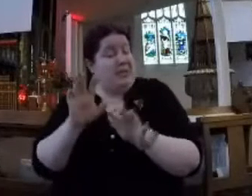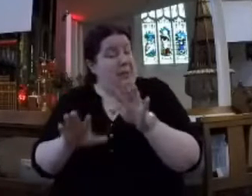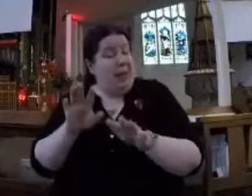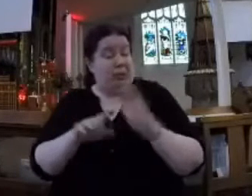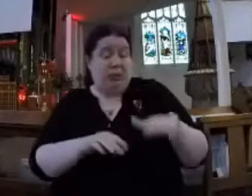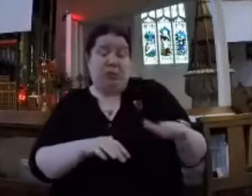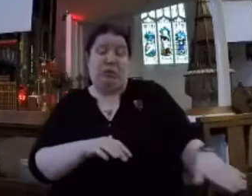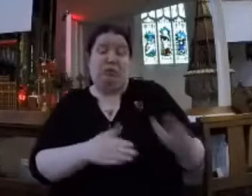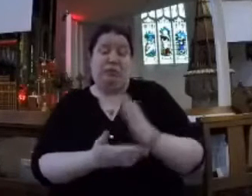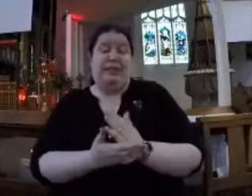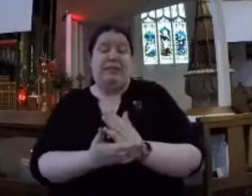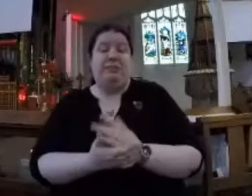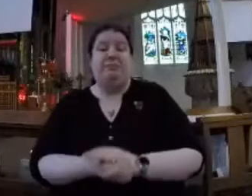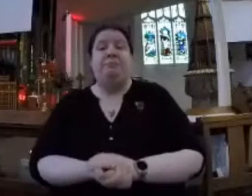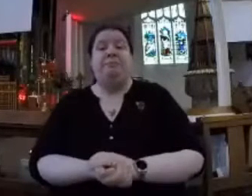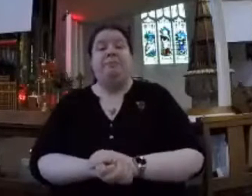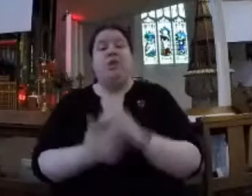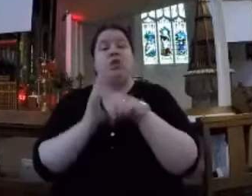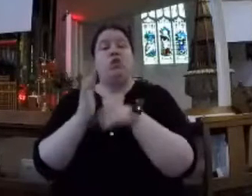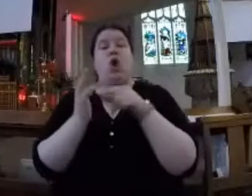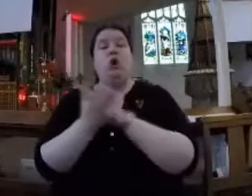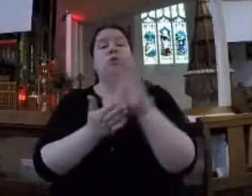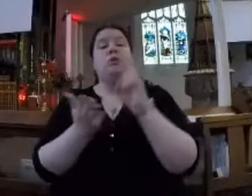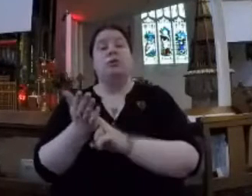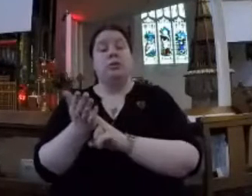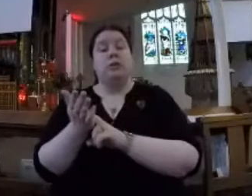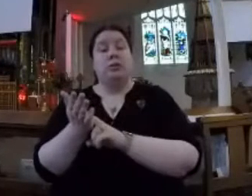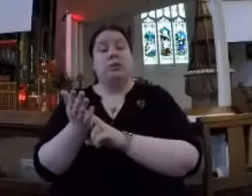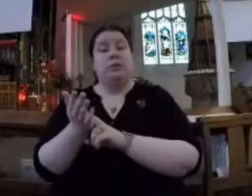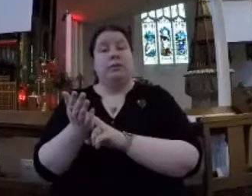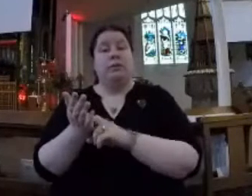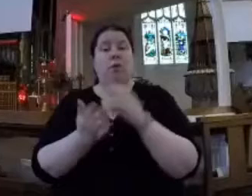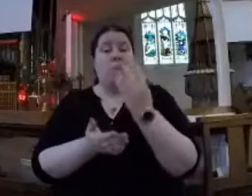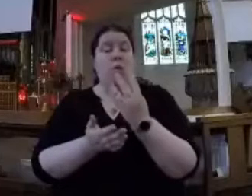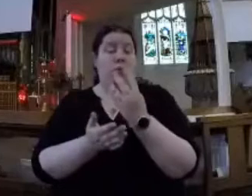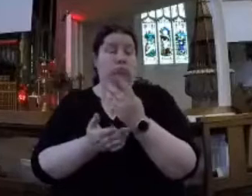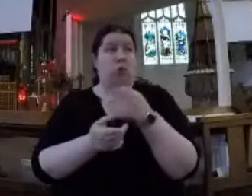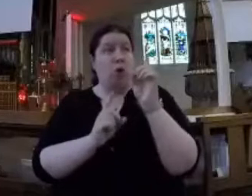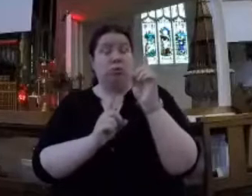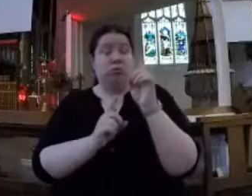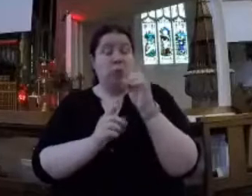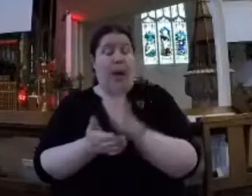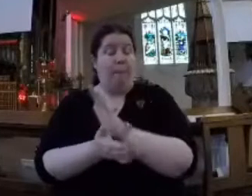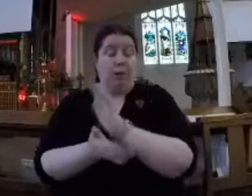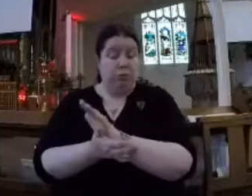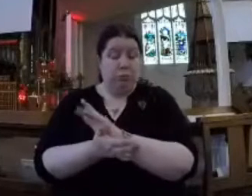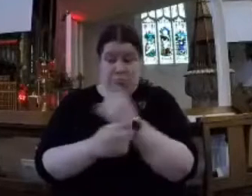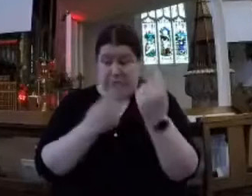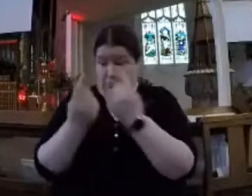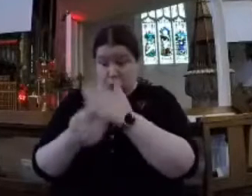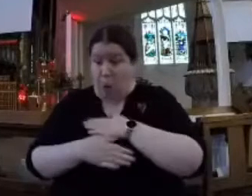In 1 John 4, God's intolerance of this is put very plainly. Whoever does not